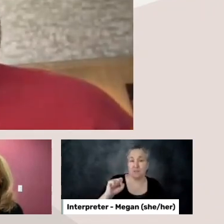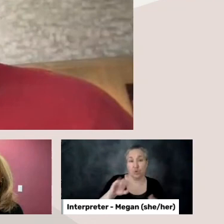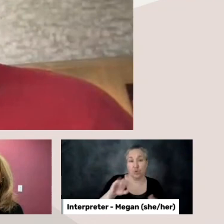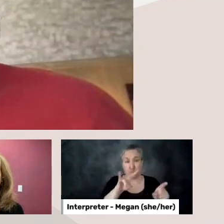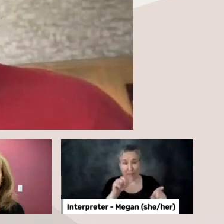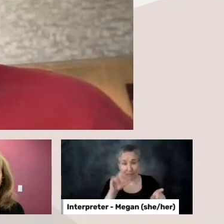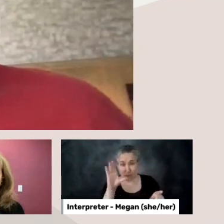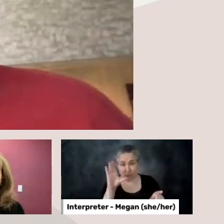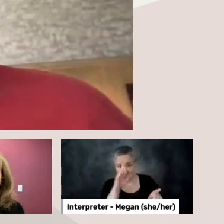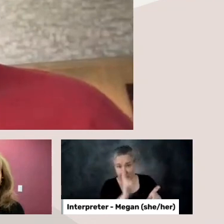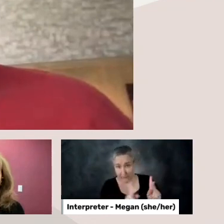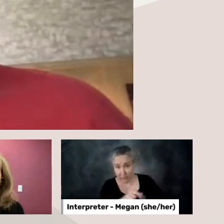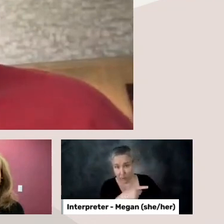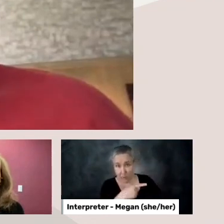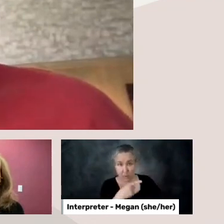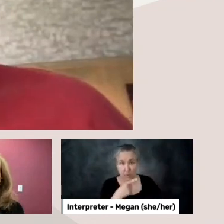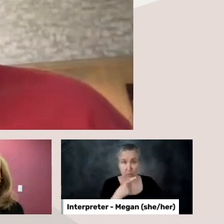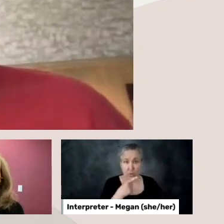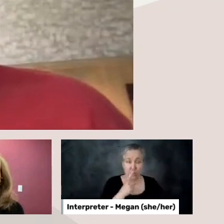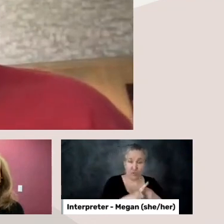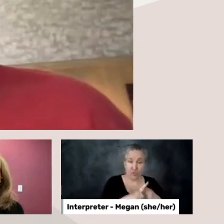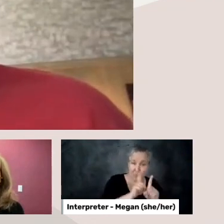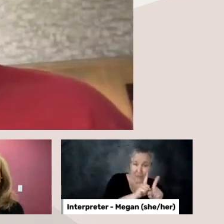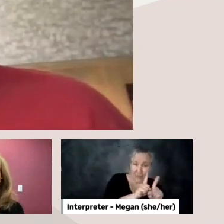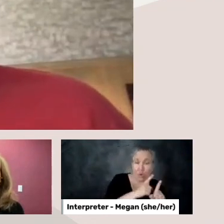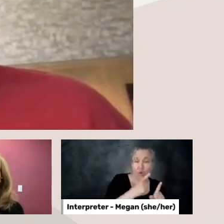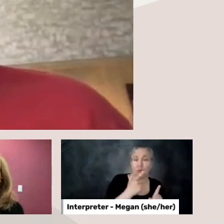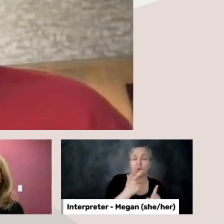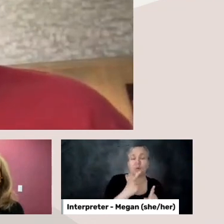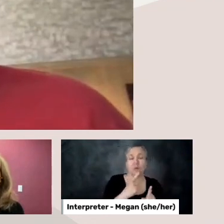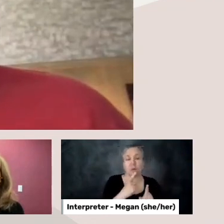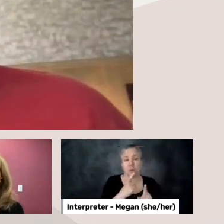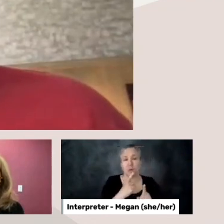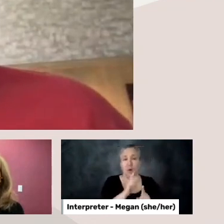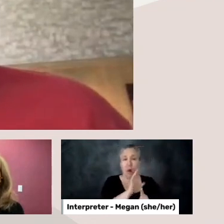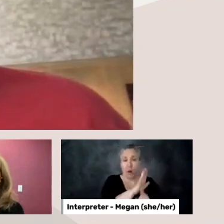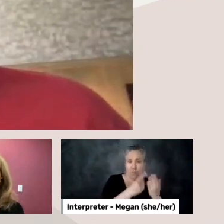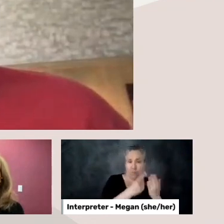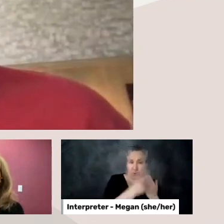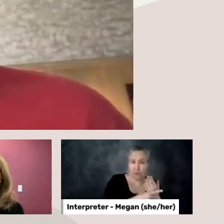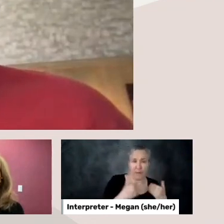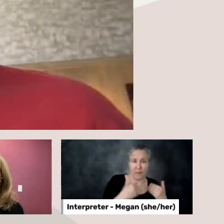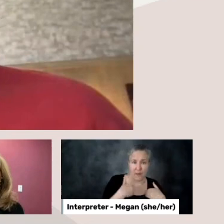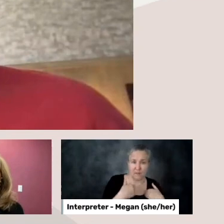for people to mentor. We have her program has